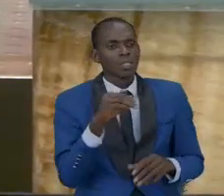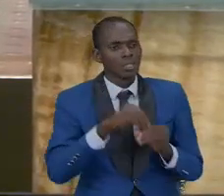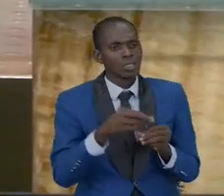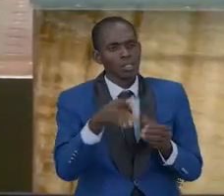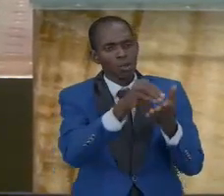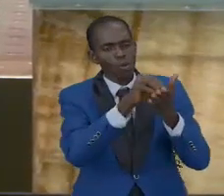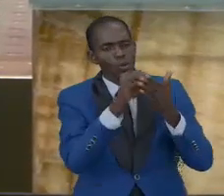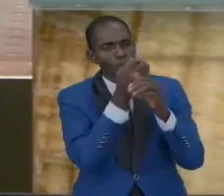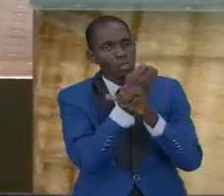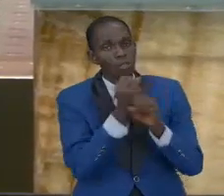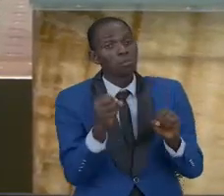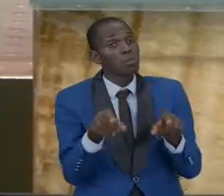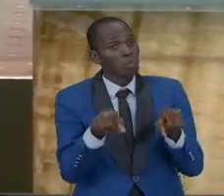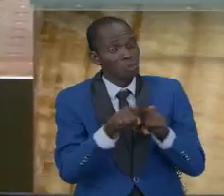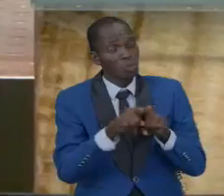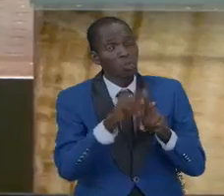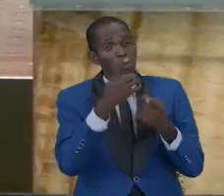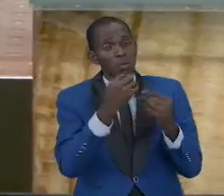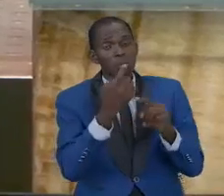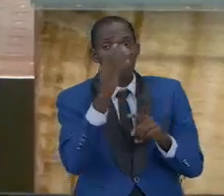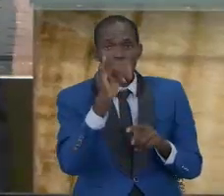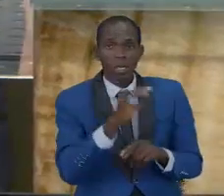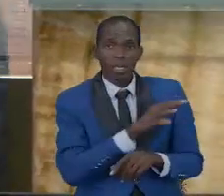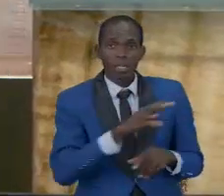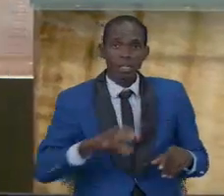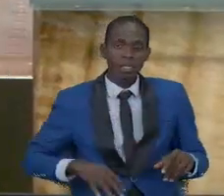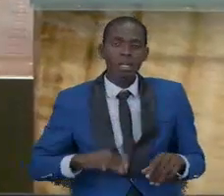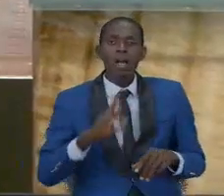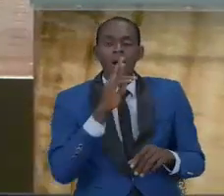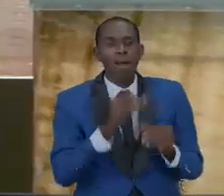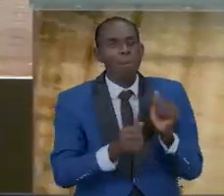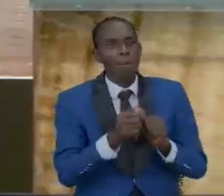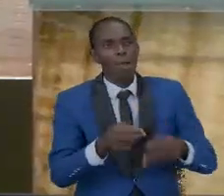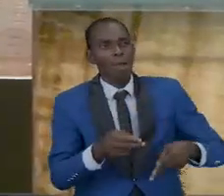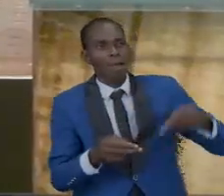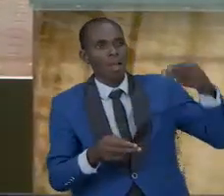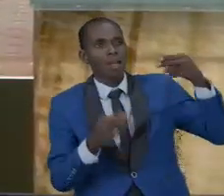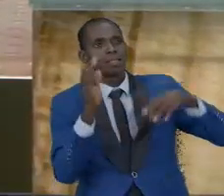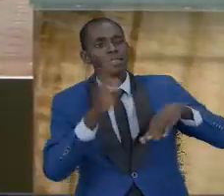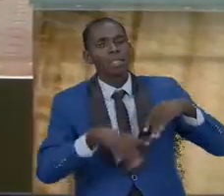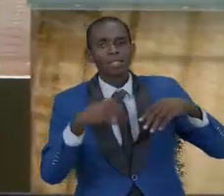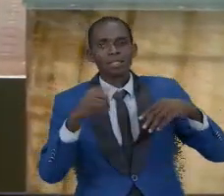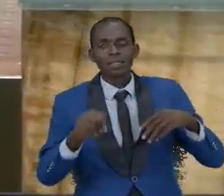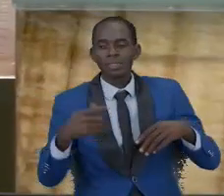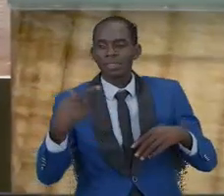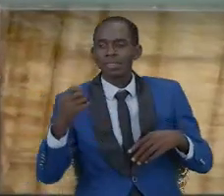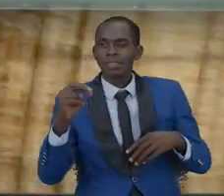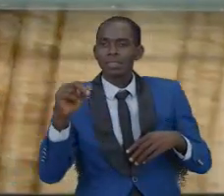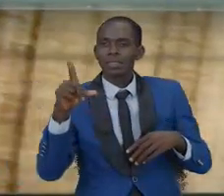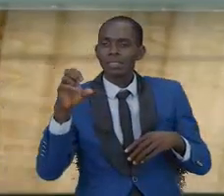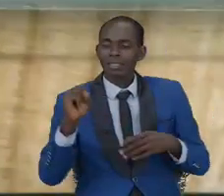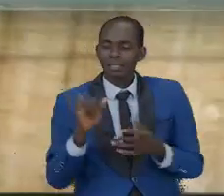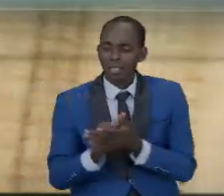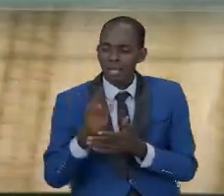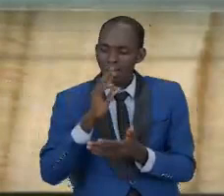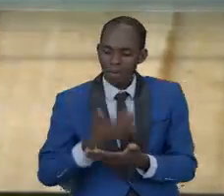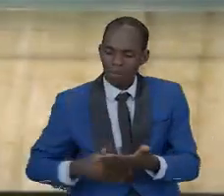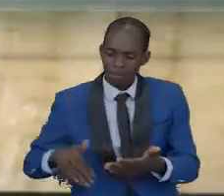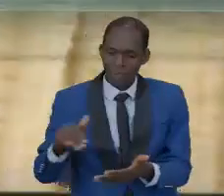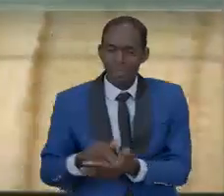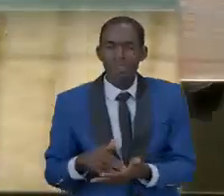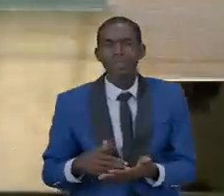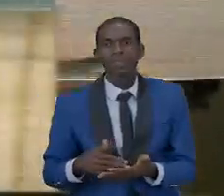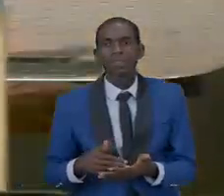even though it is by Christ that the Jews are higher that the Gentiles were born again and so